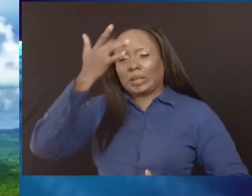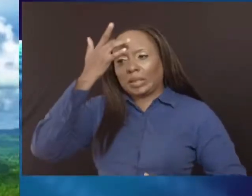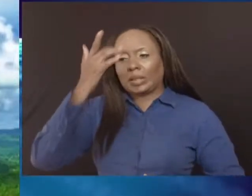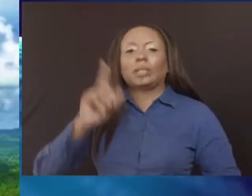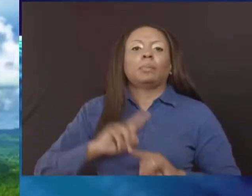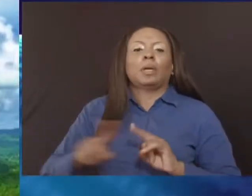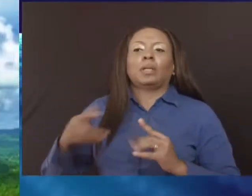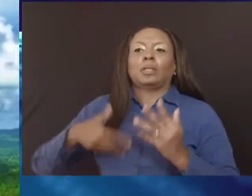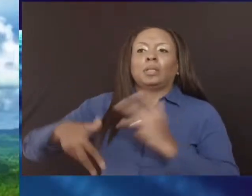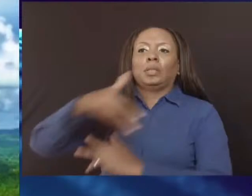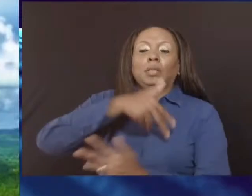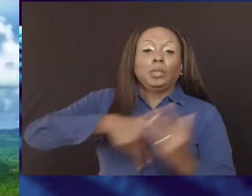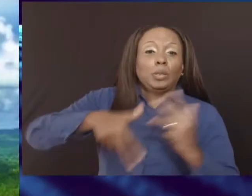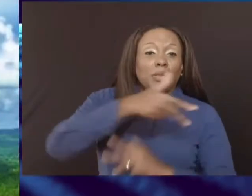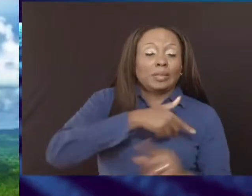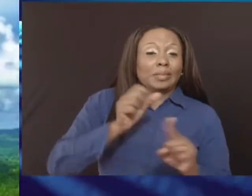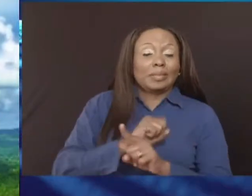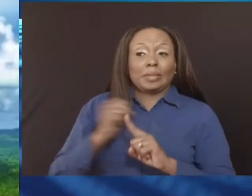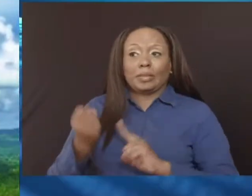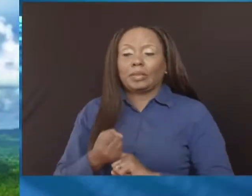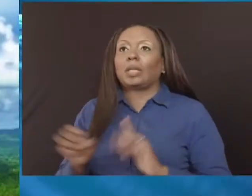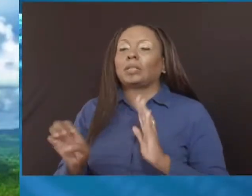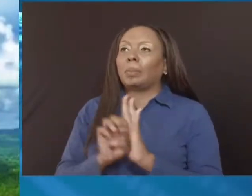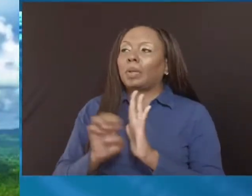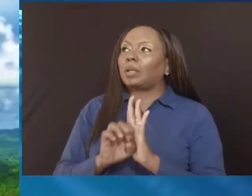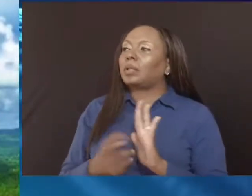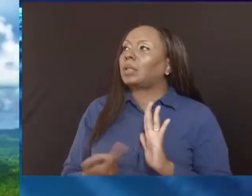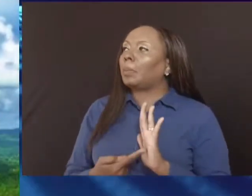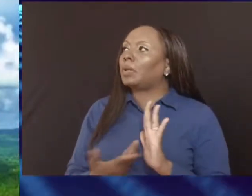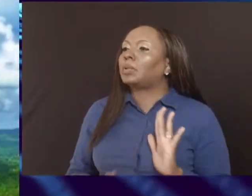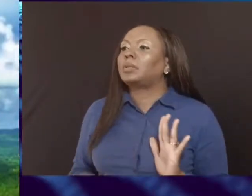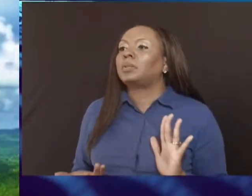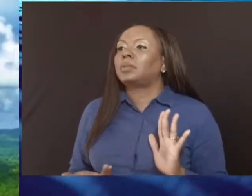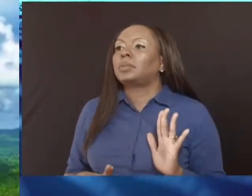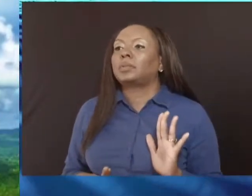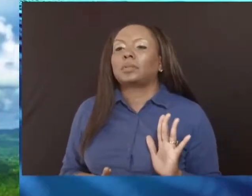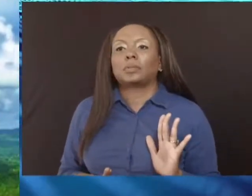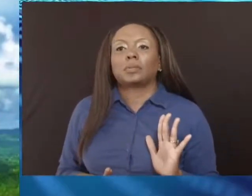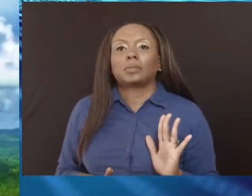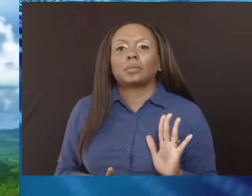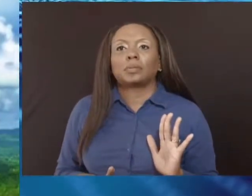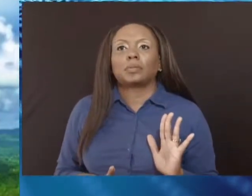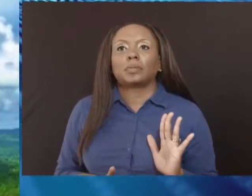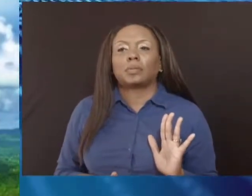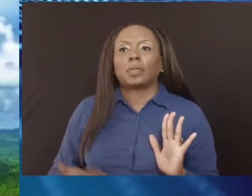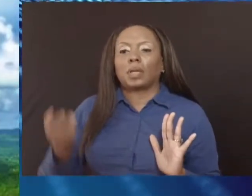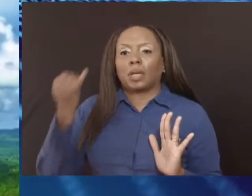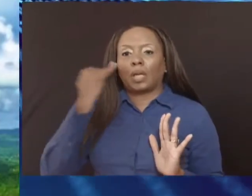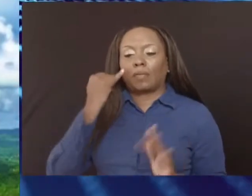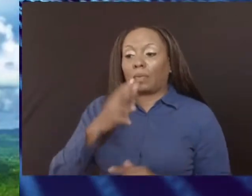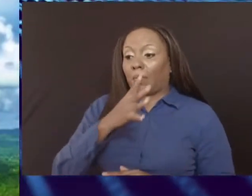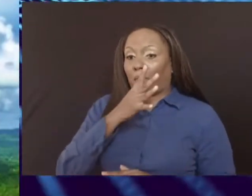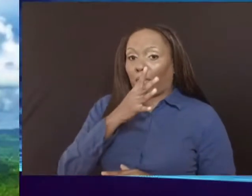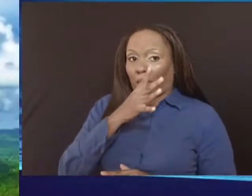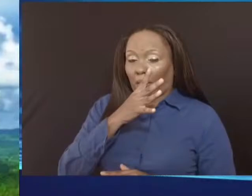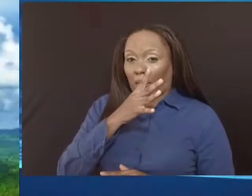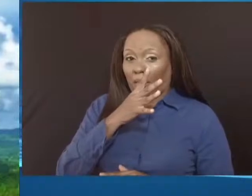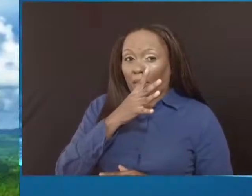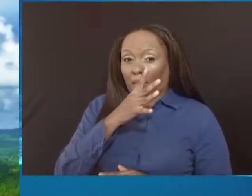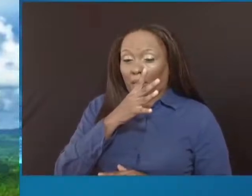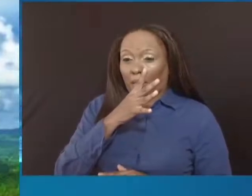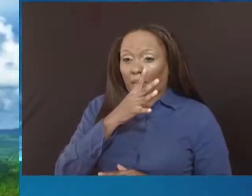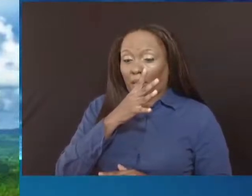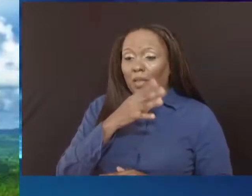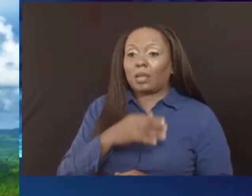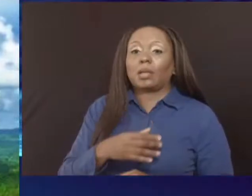social situation is such that if, for instance, let's give an example, if we have a single mother at a home, she